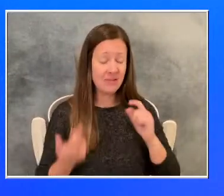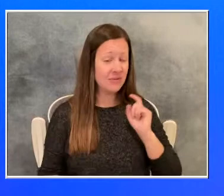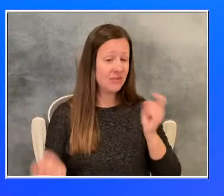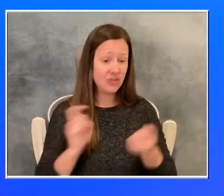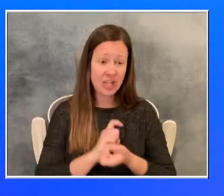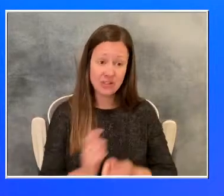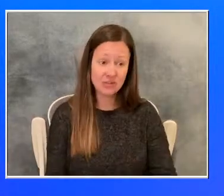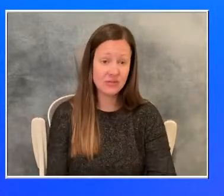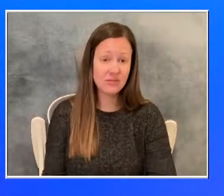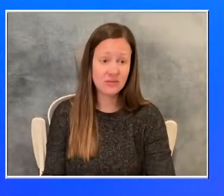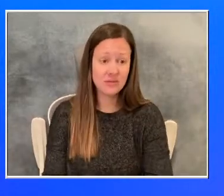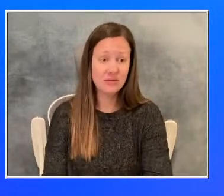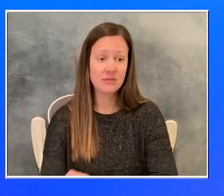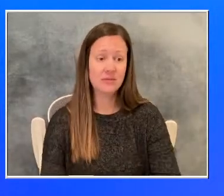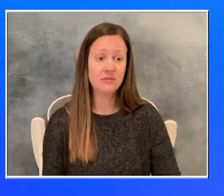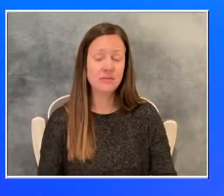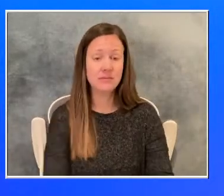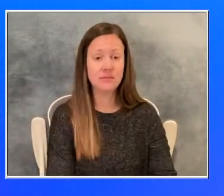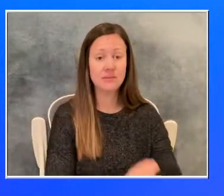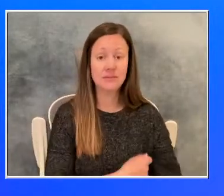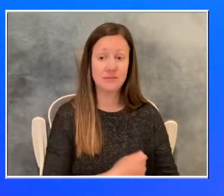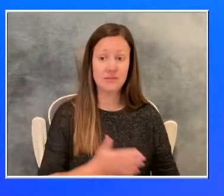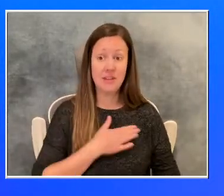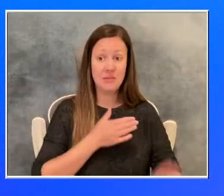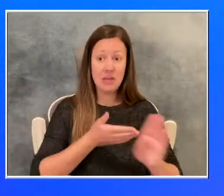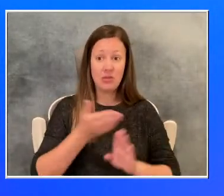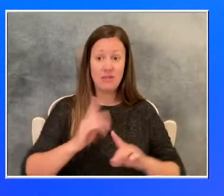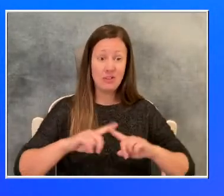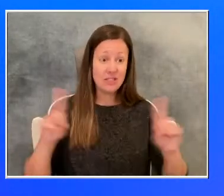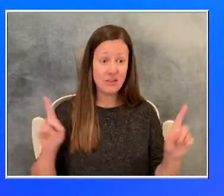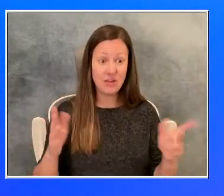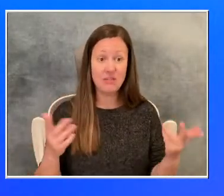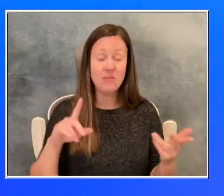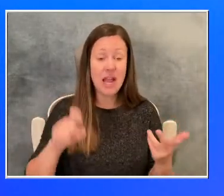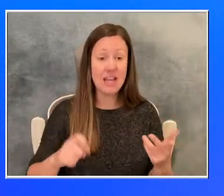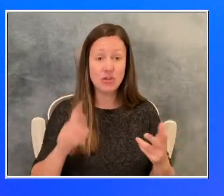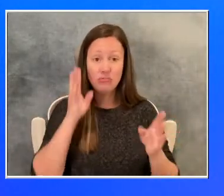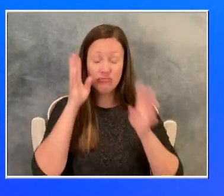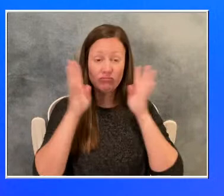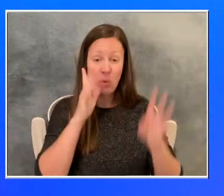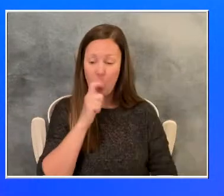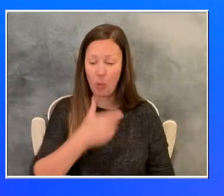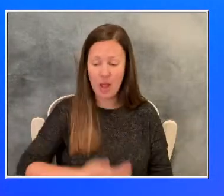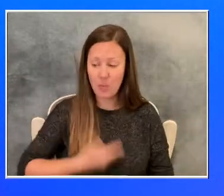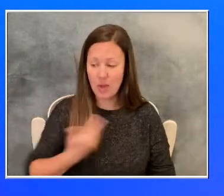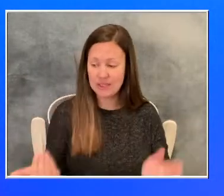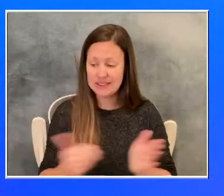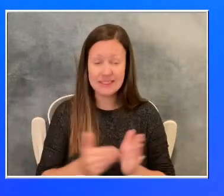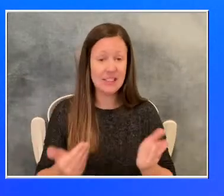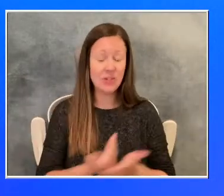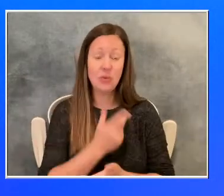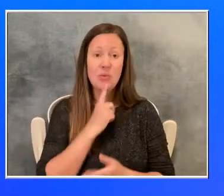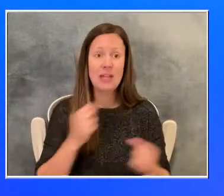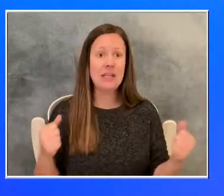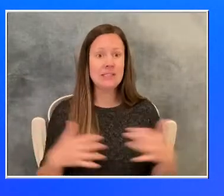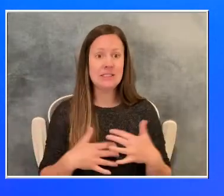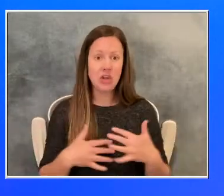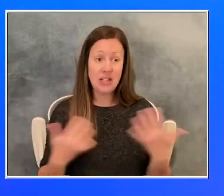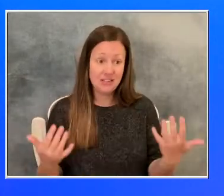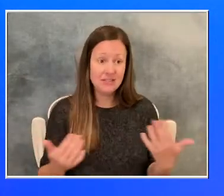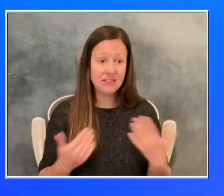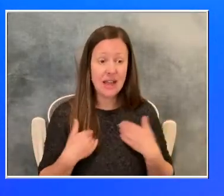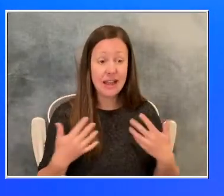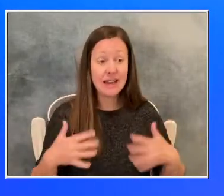30 plus years, had to reinvent myself, and it was scary. I was afraid, and I had anxiety, and